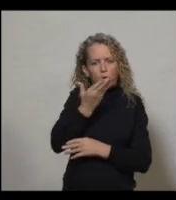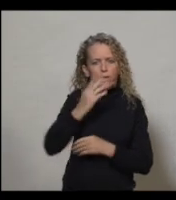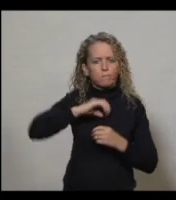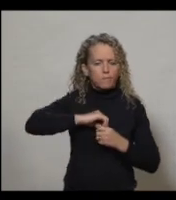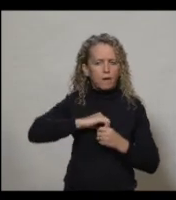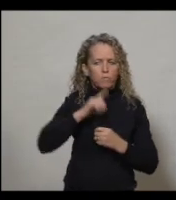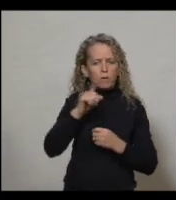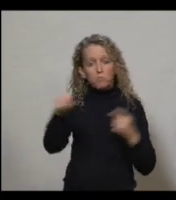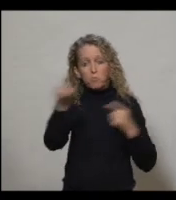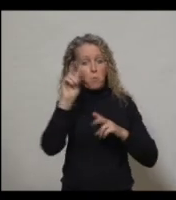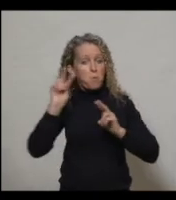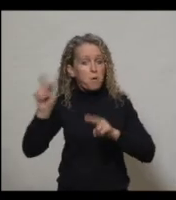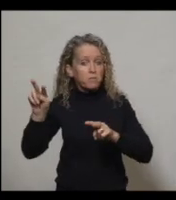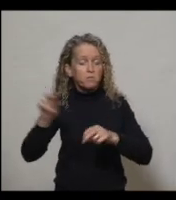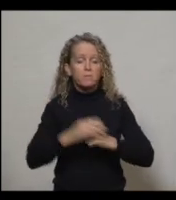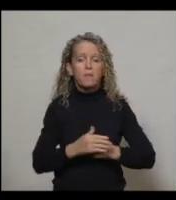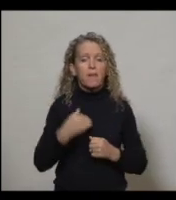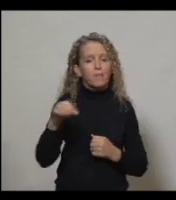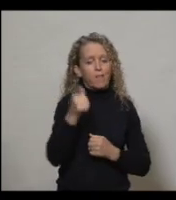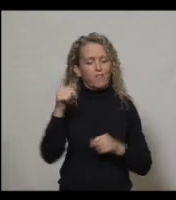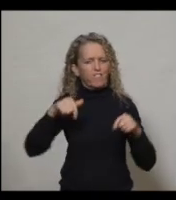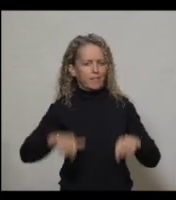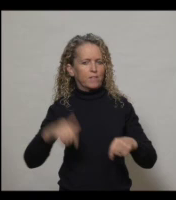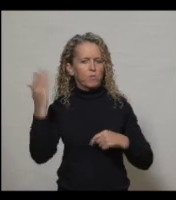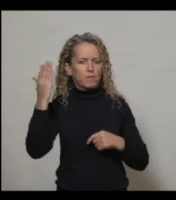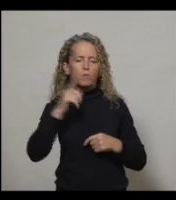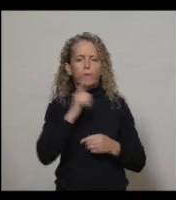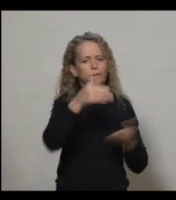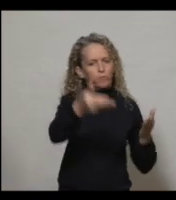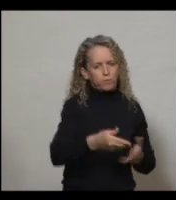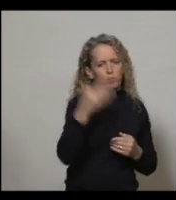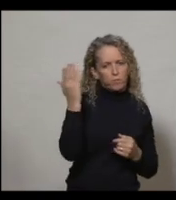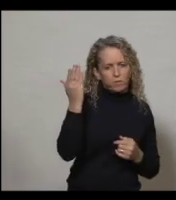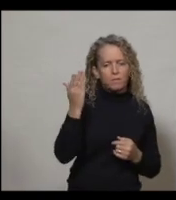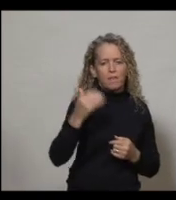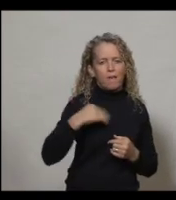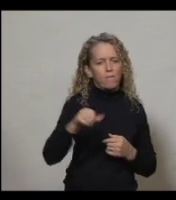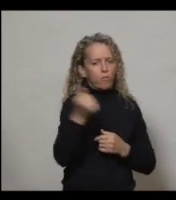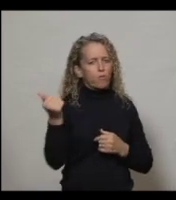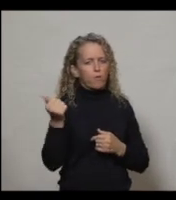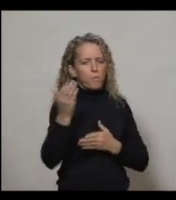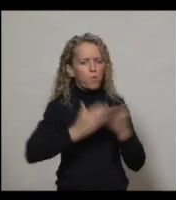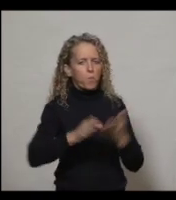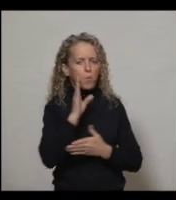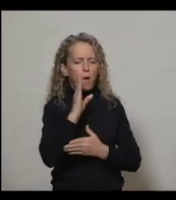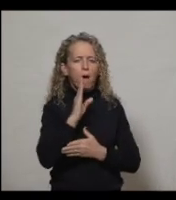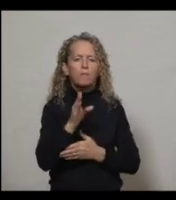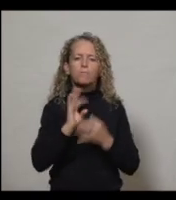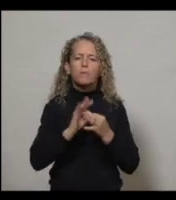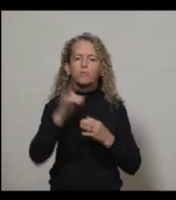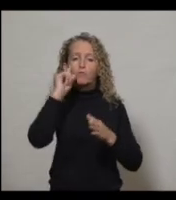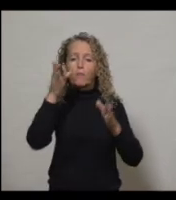have another extension of this presentation. This is an introductory presentation, but another presentation is going to be looking at strategies